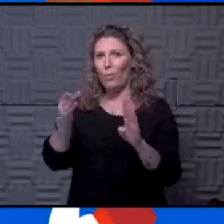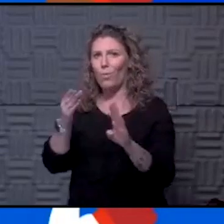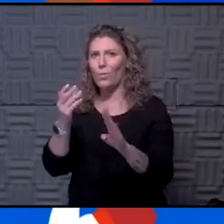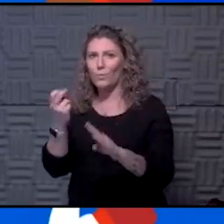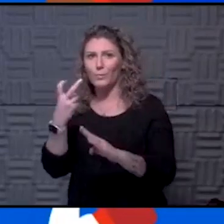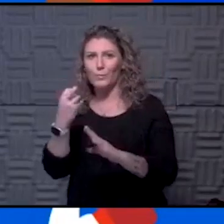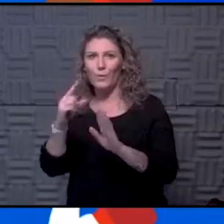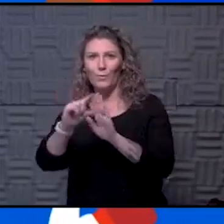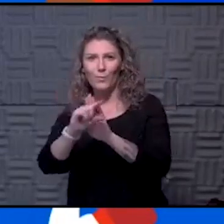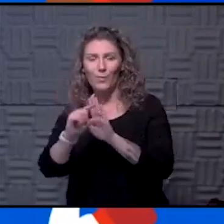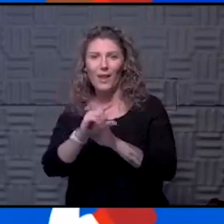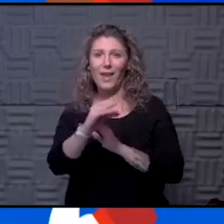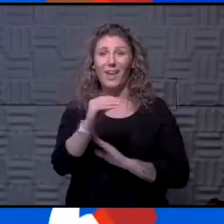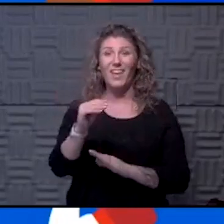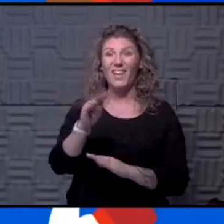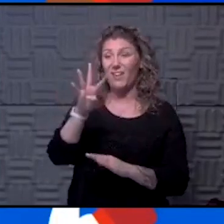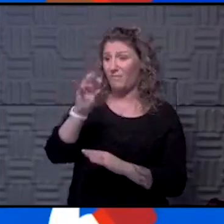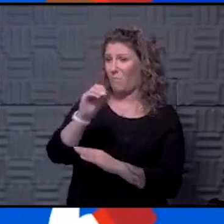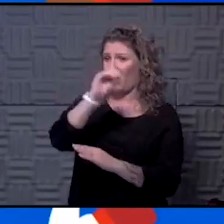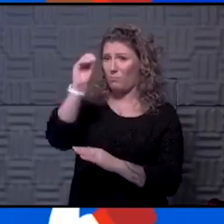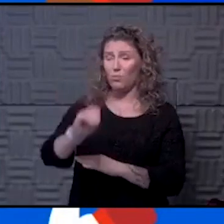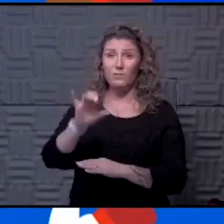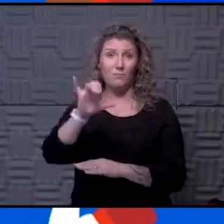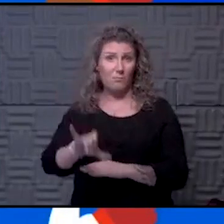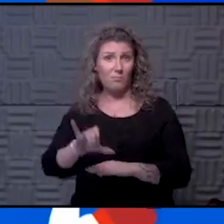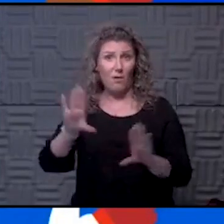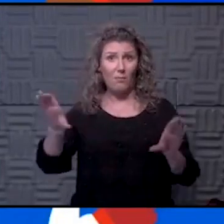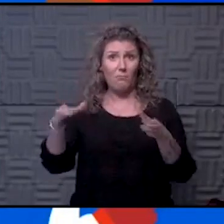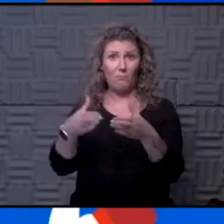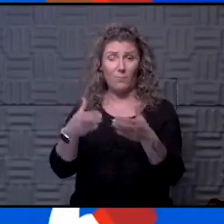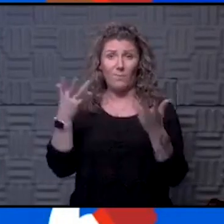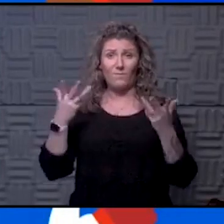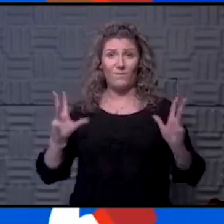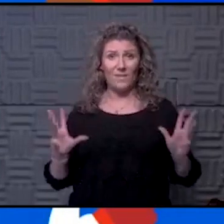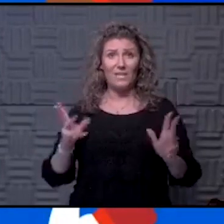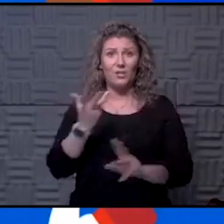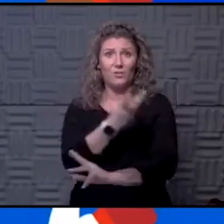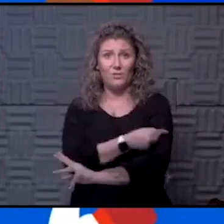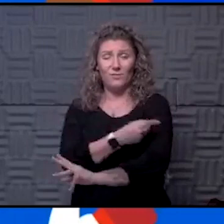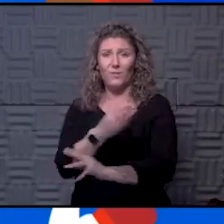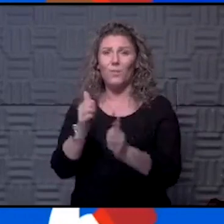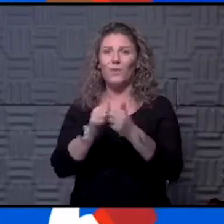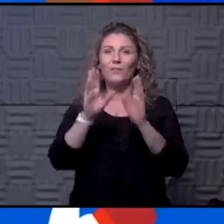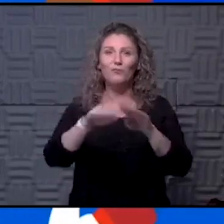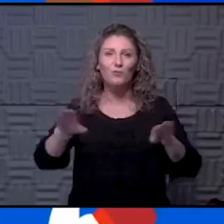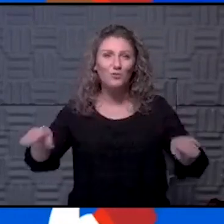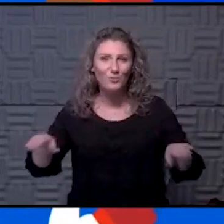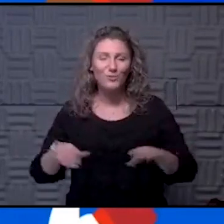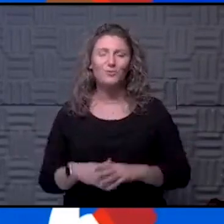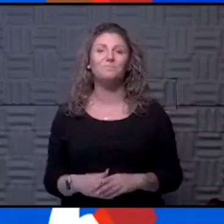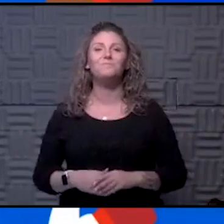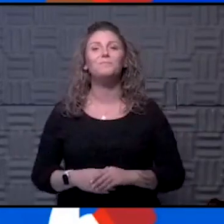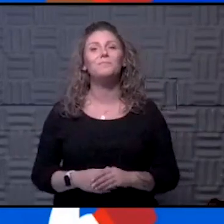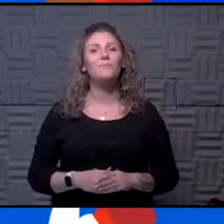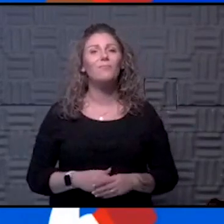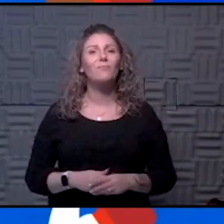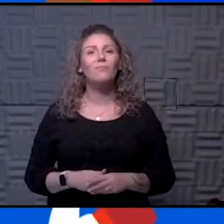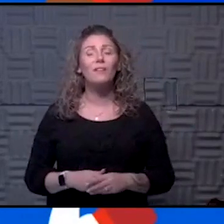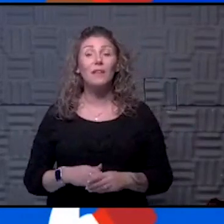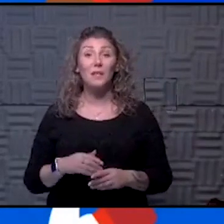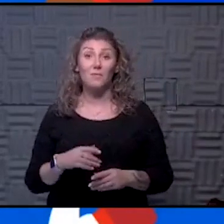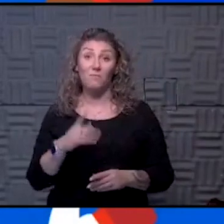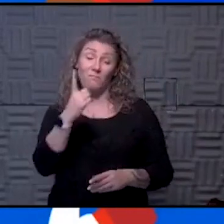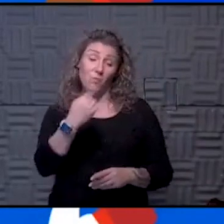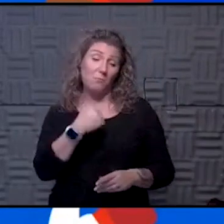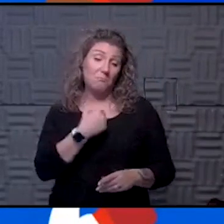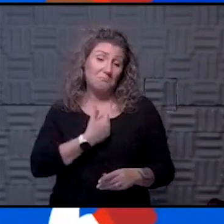vaccinated about 40% of that population, working with the Children's Mercy Hospital. So to me, that's a